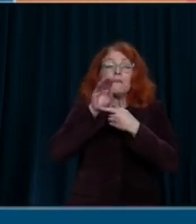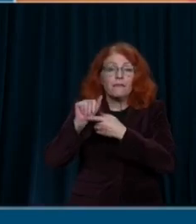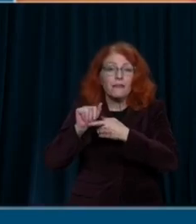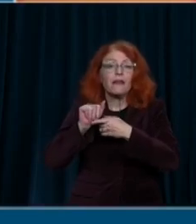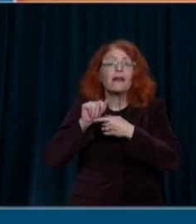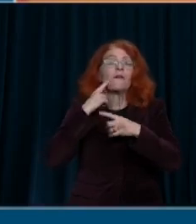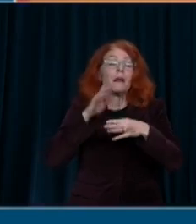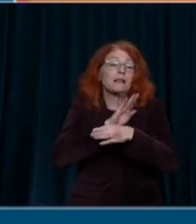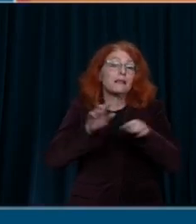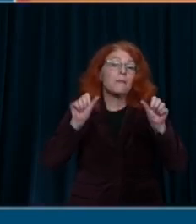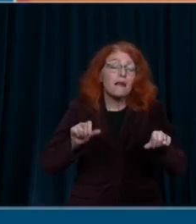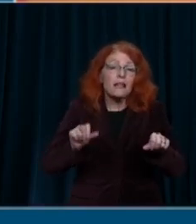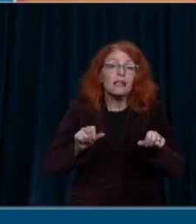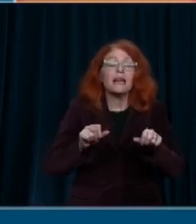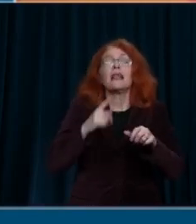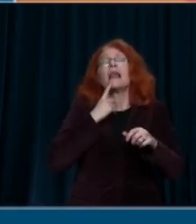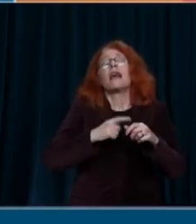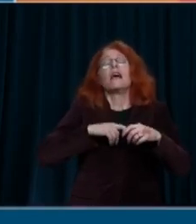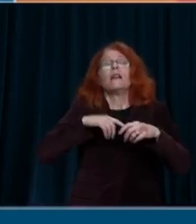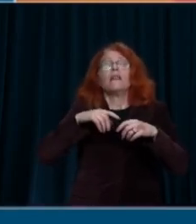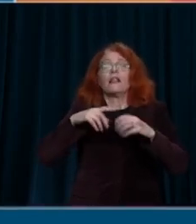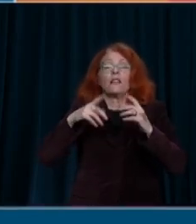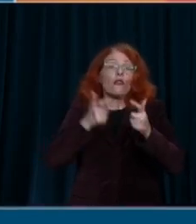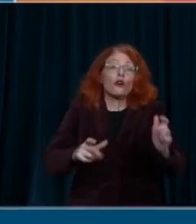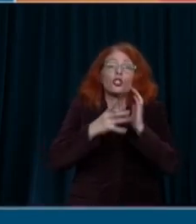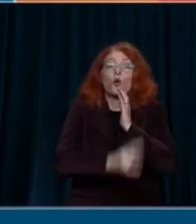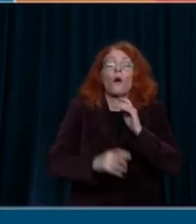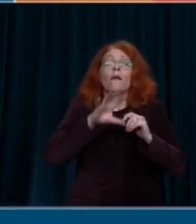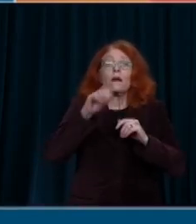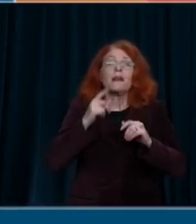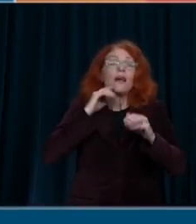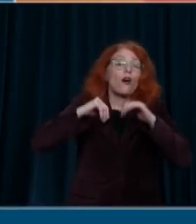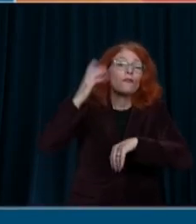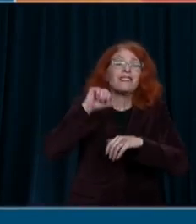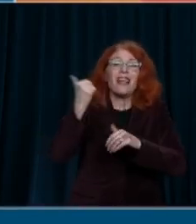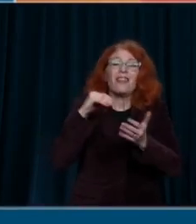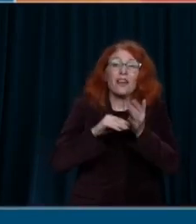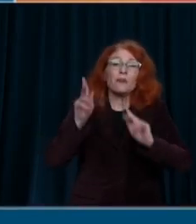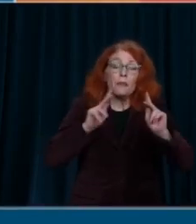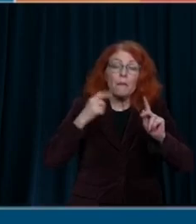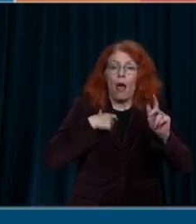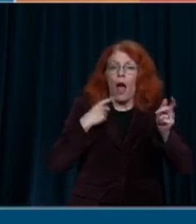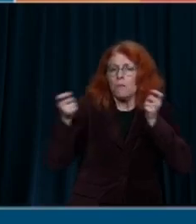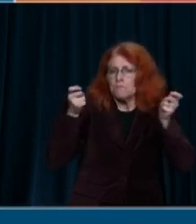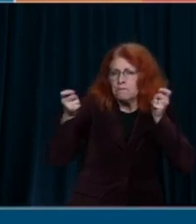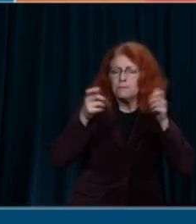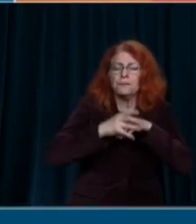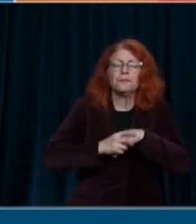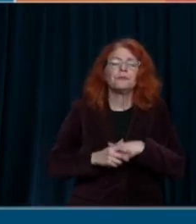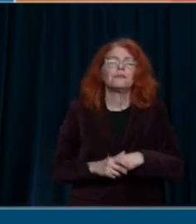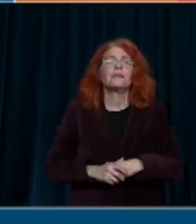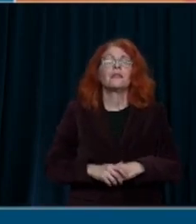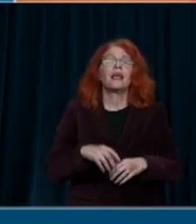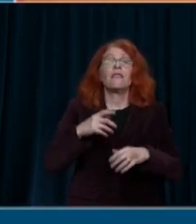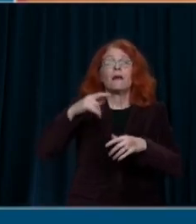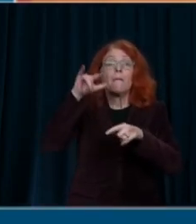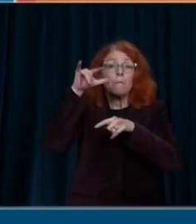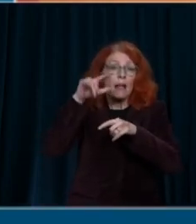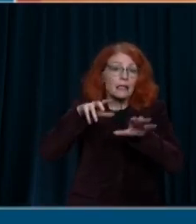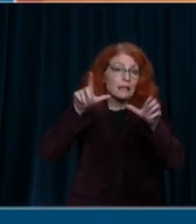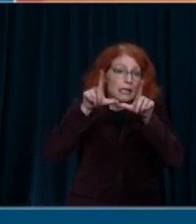abilities. I worked for the largest oil company in the world and had over 10,000 people under my wing. I have a pilot's